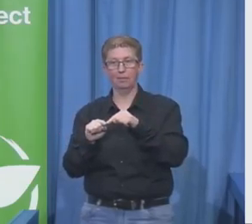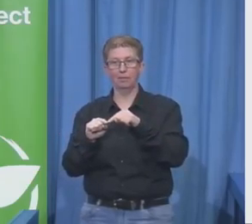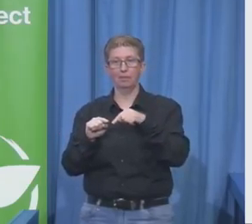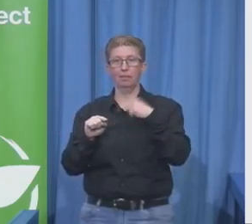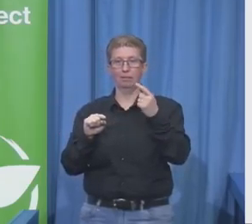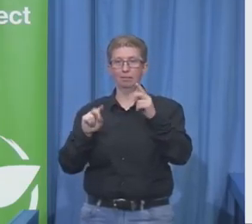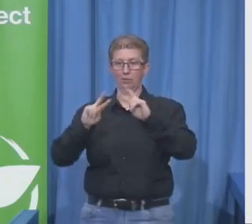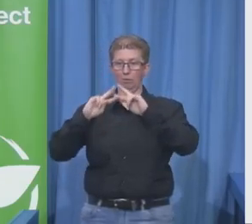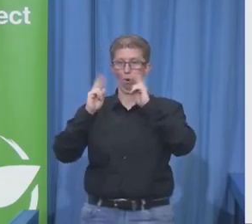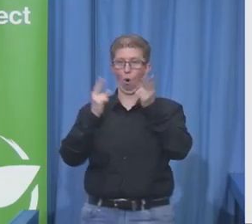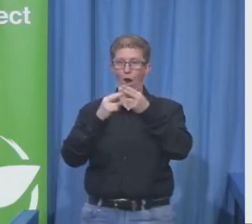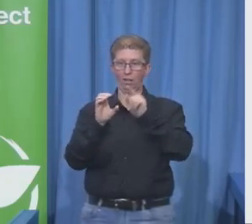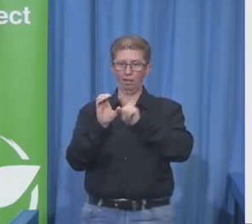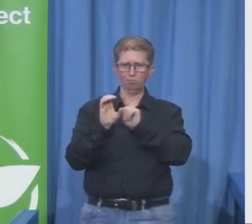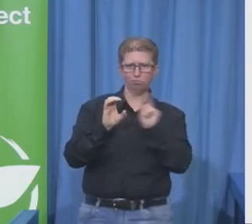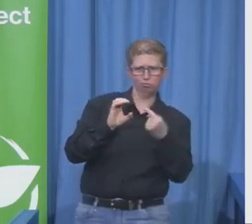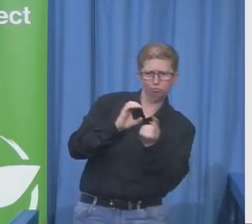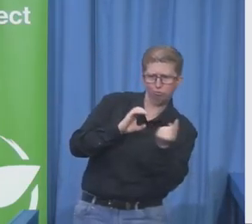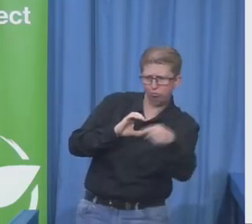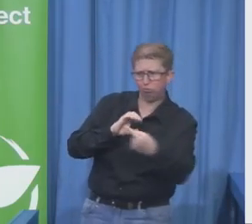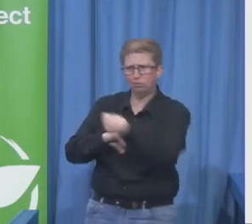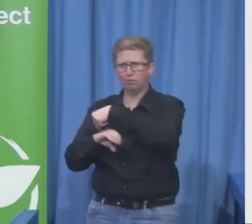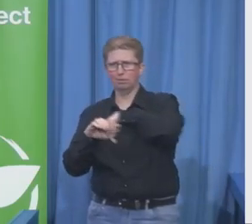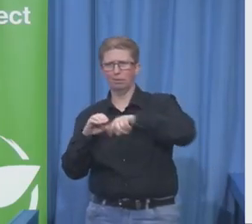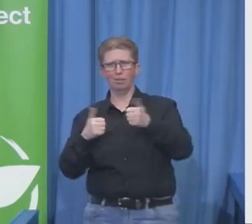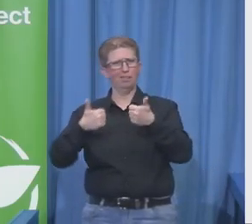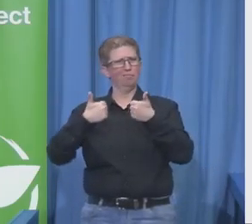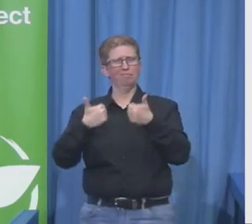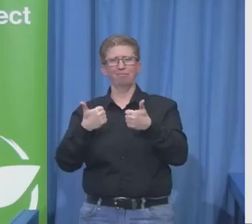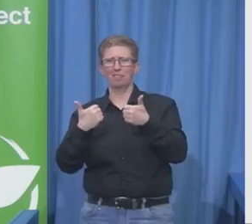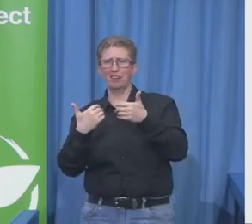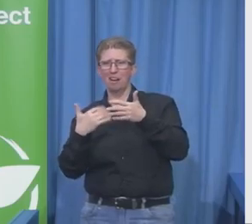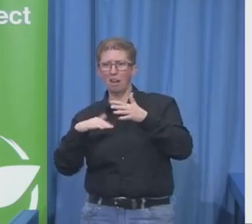networks. Great, thank you. Would anyone else like to comment?